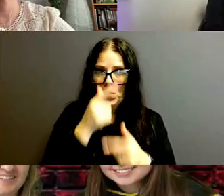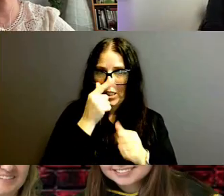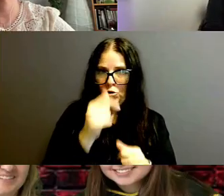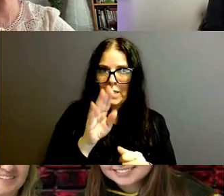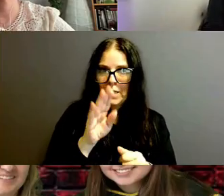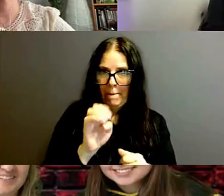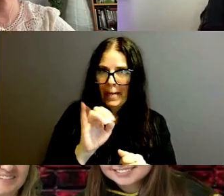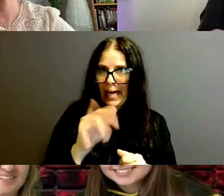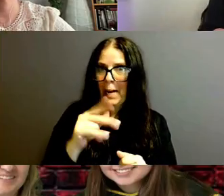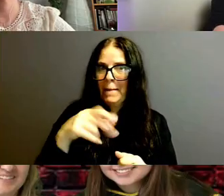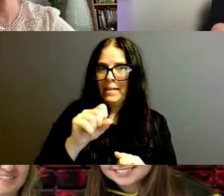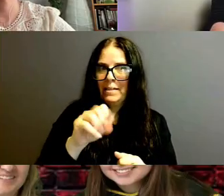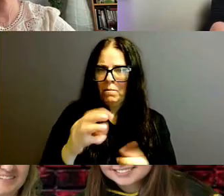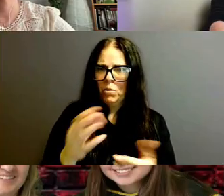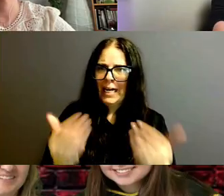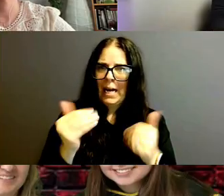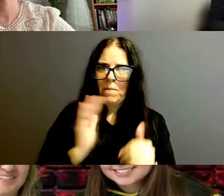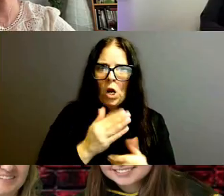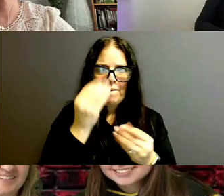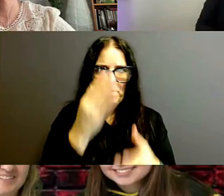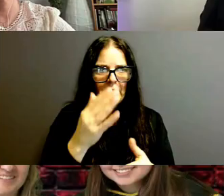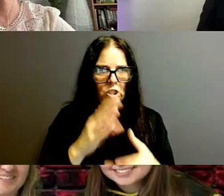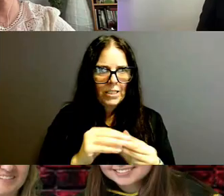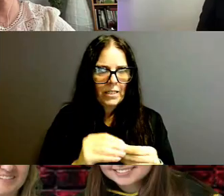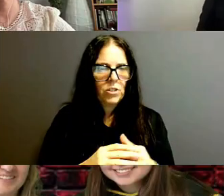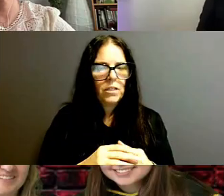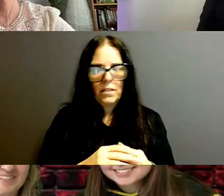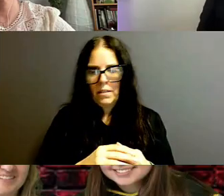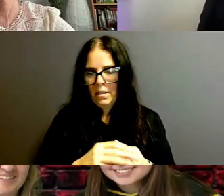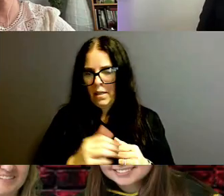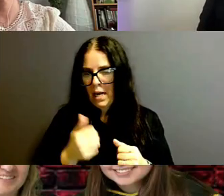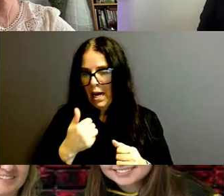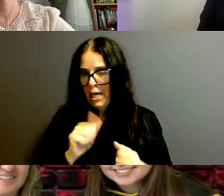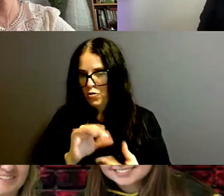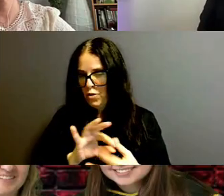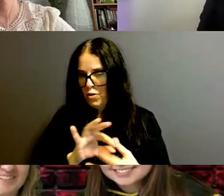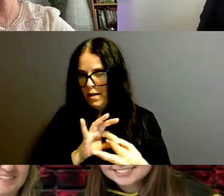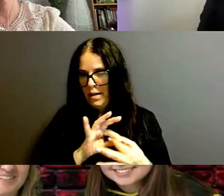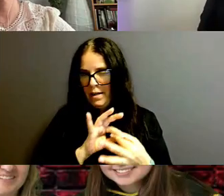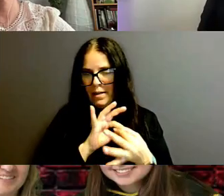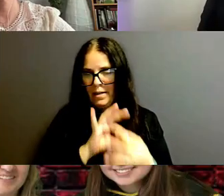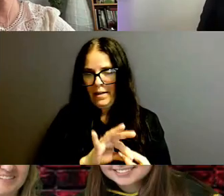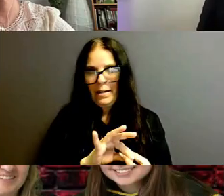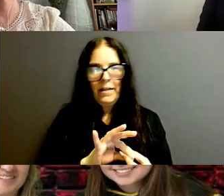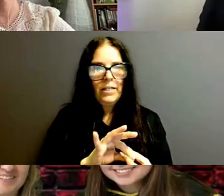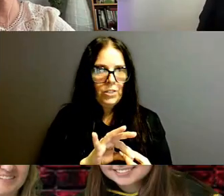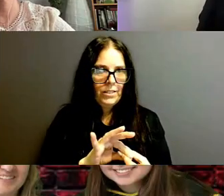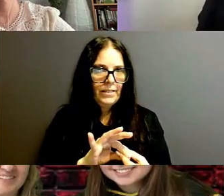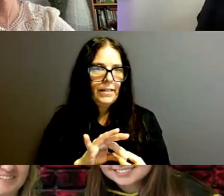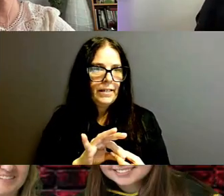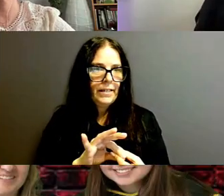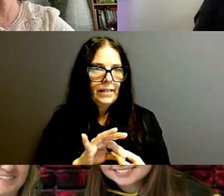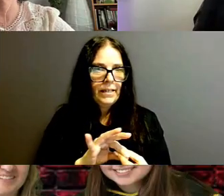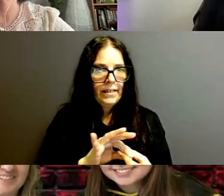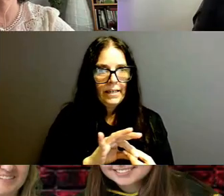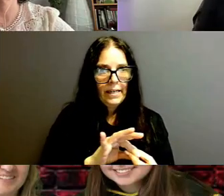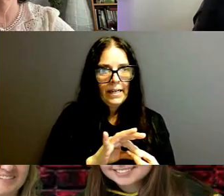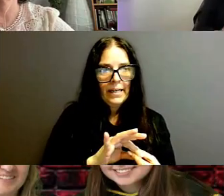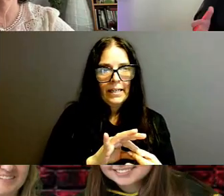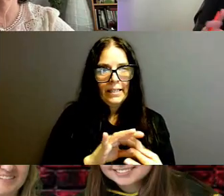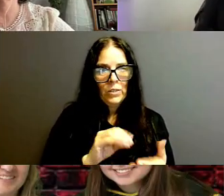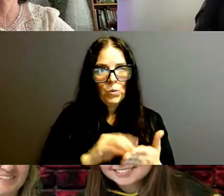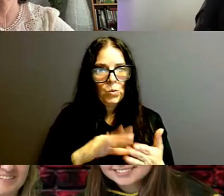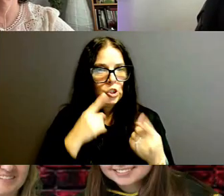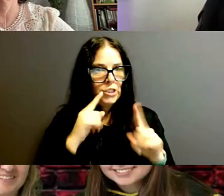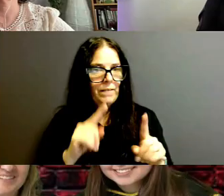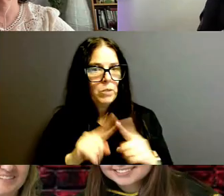Come to our information session. I try to tie student achievement to a program so people can kind of see themselves